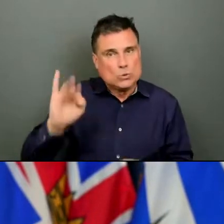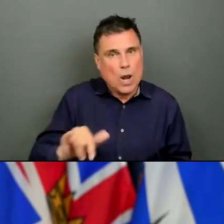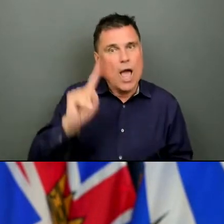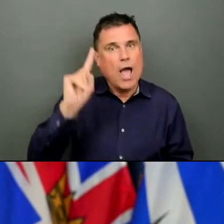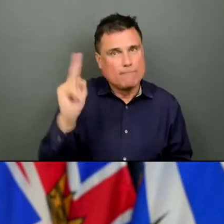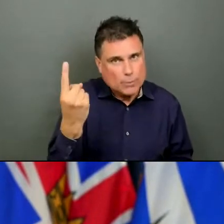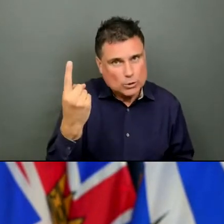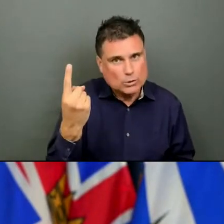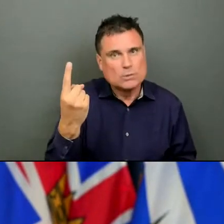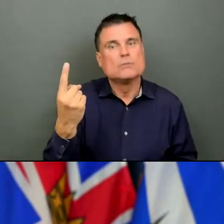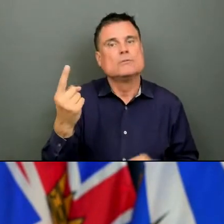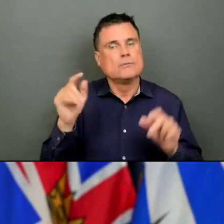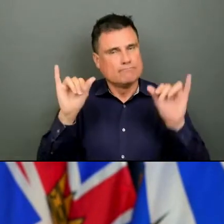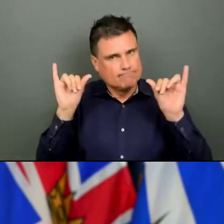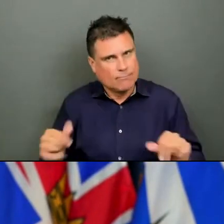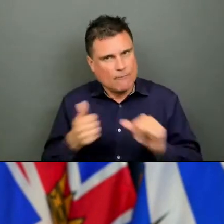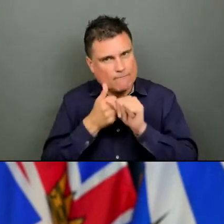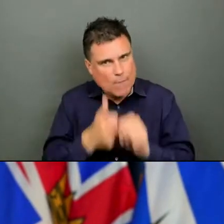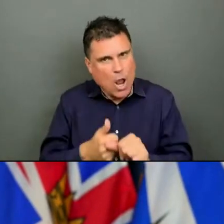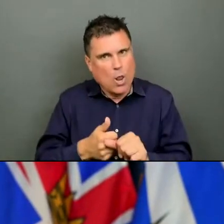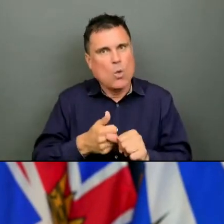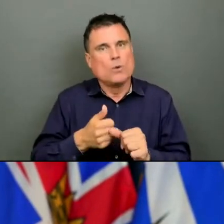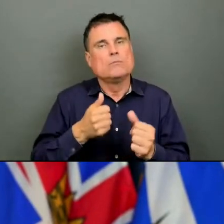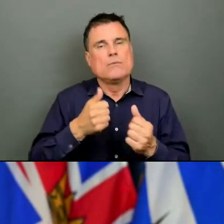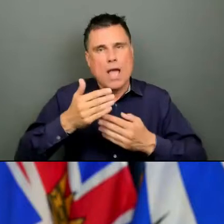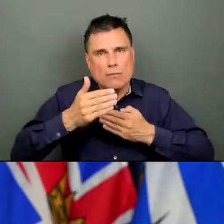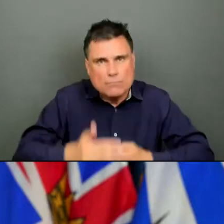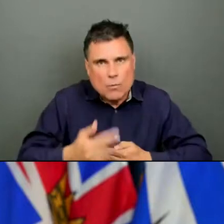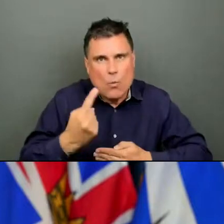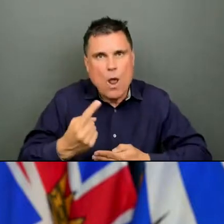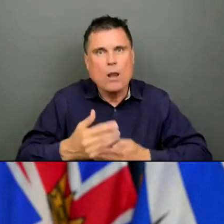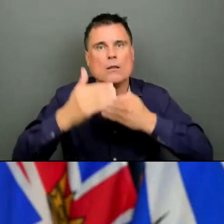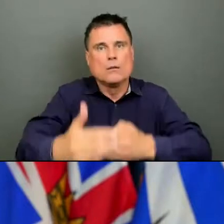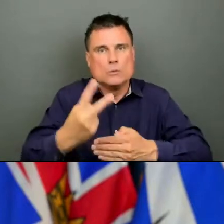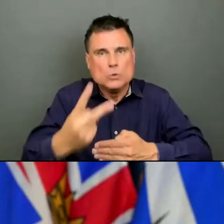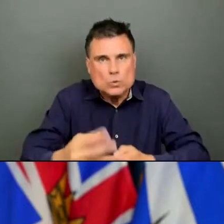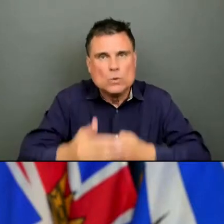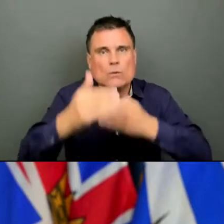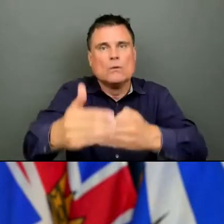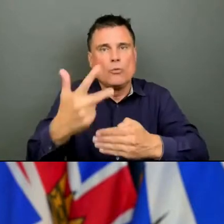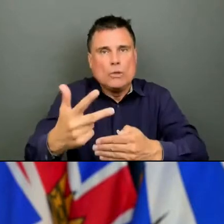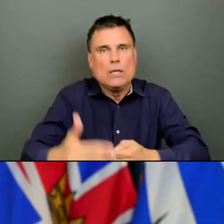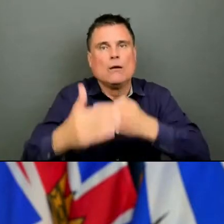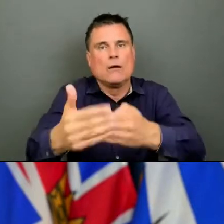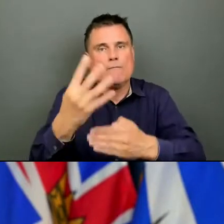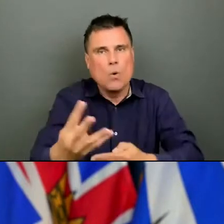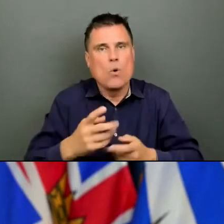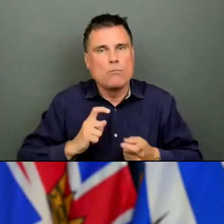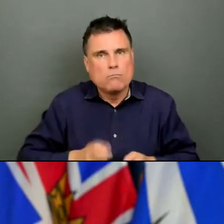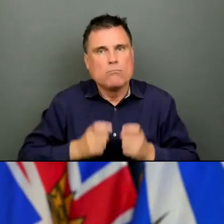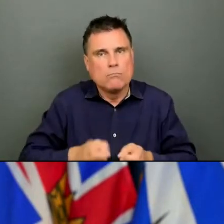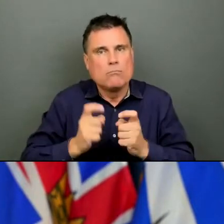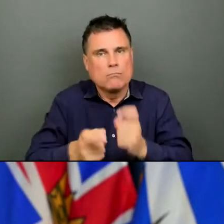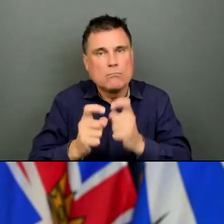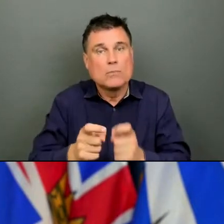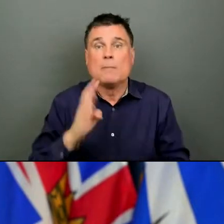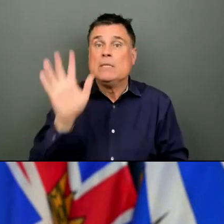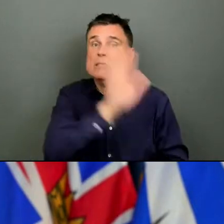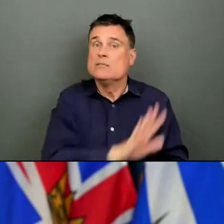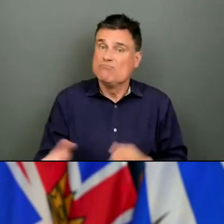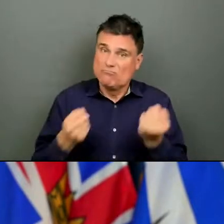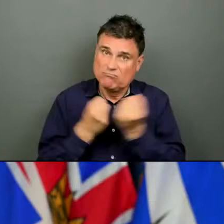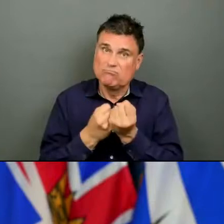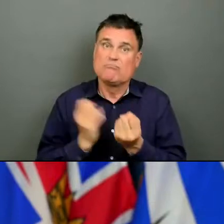that step-by-step approach that I think builds confidence. I think British Columbians are supportive of that, are responding well to